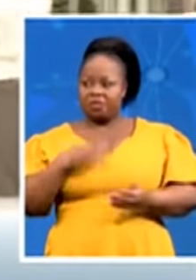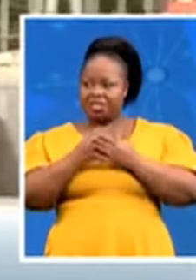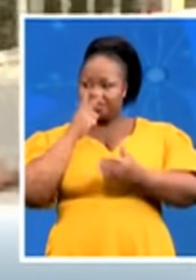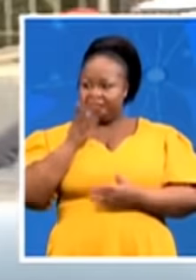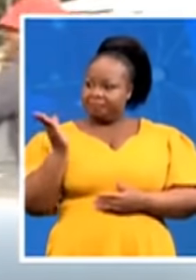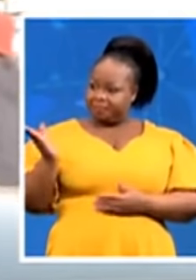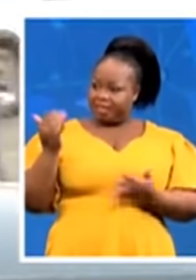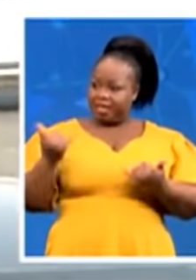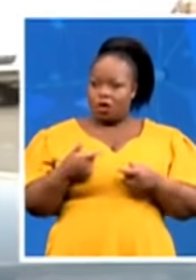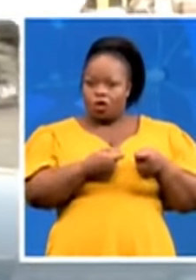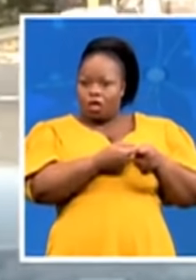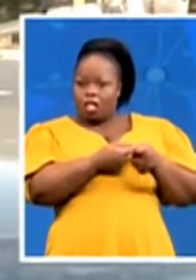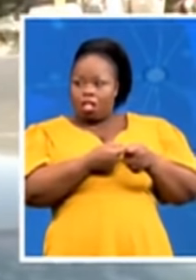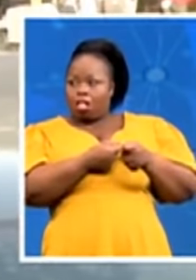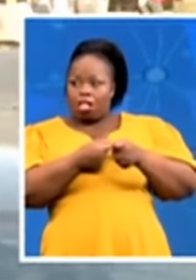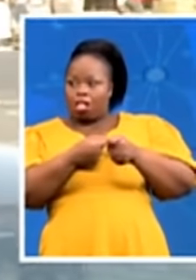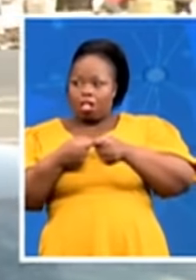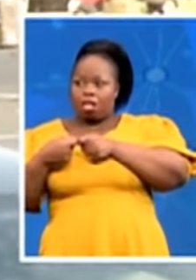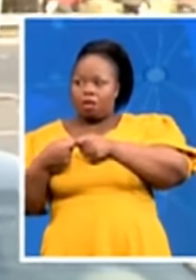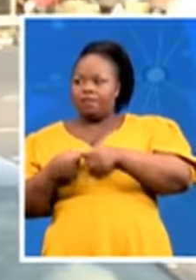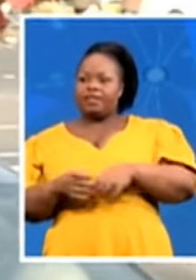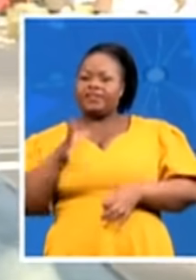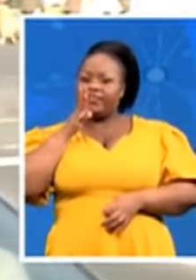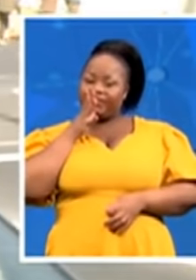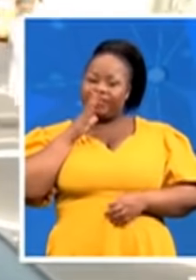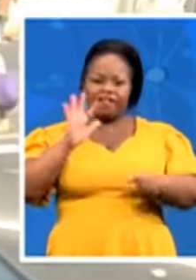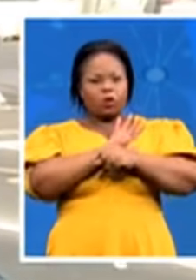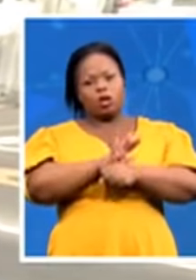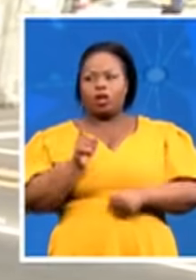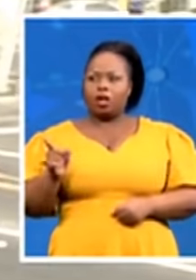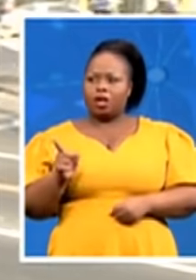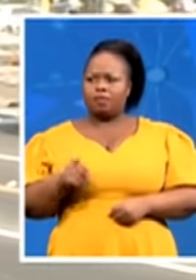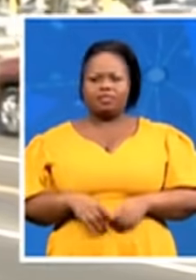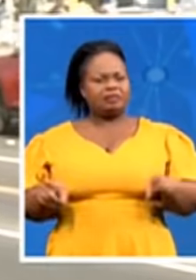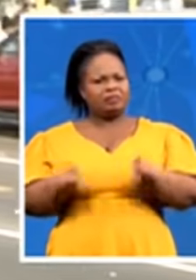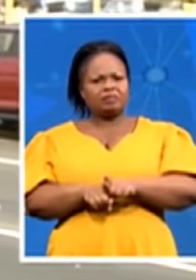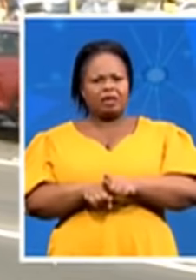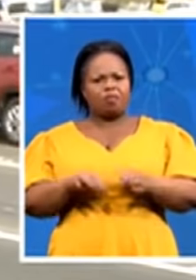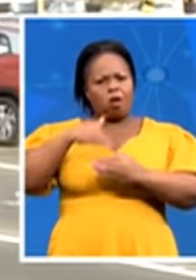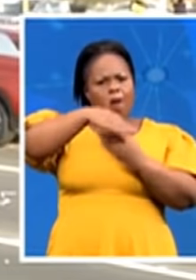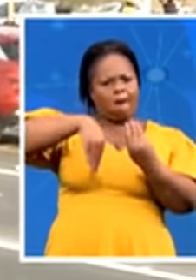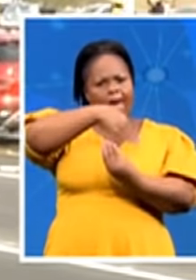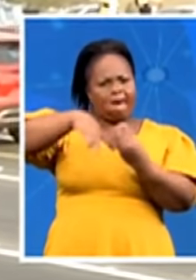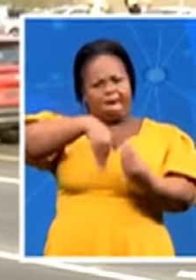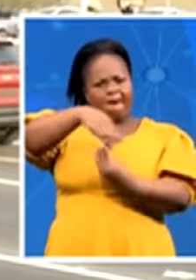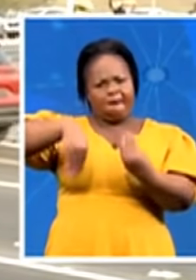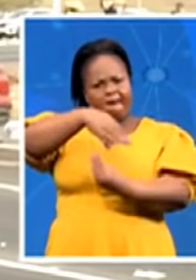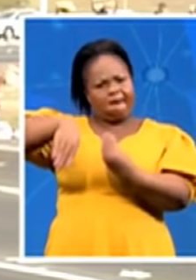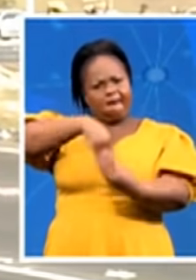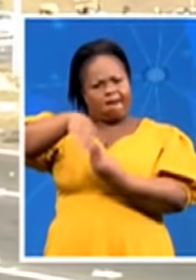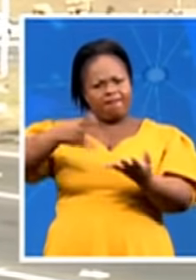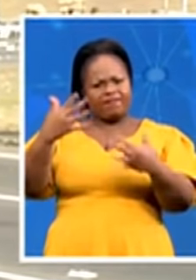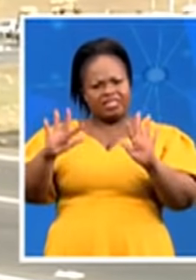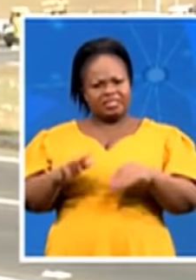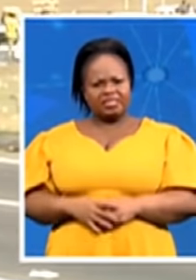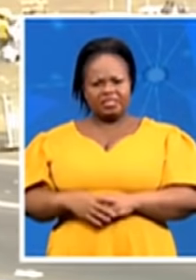across, loaded to capacity, even closed off with some sort of tape as they push this trolley up the